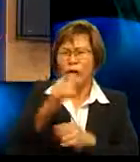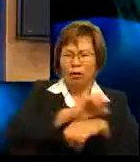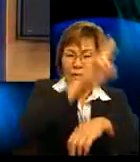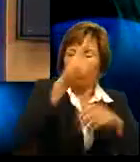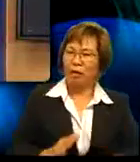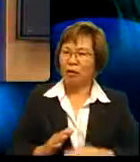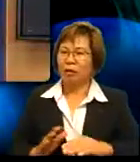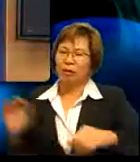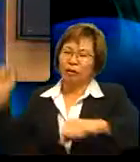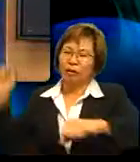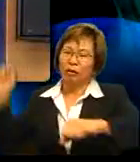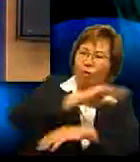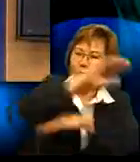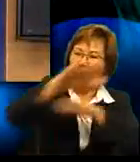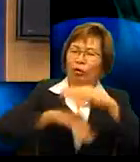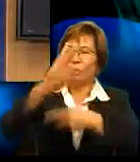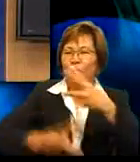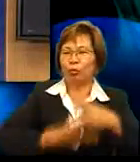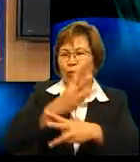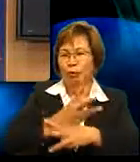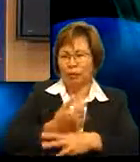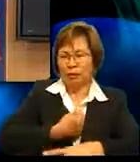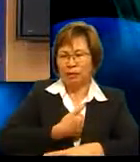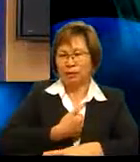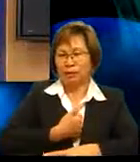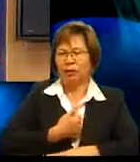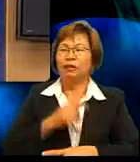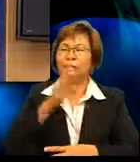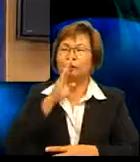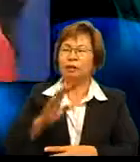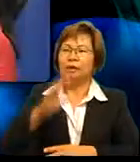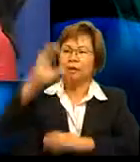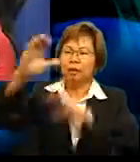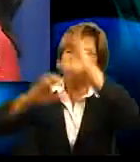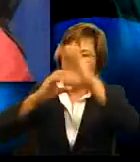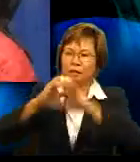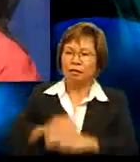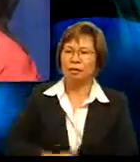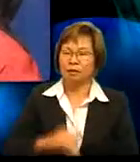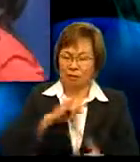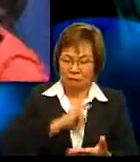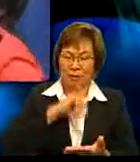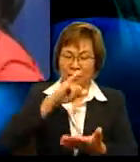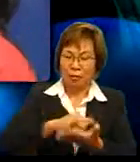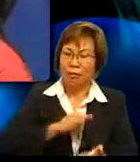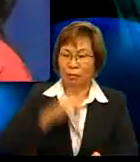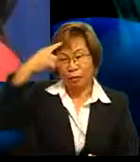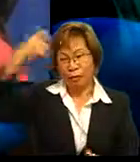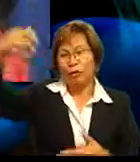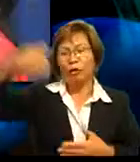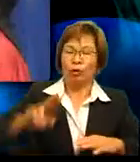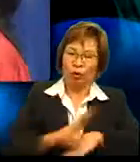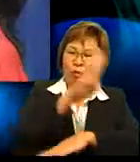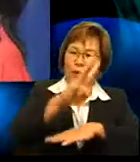could conquer the moon all to myself. You're being too ambitious, aren't you? Well, that's my dream, wearing the